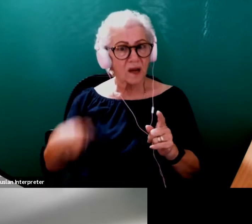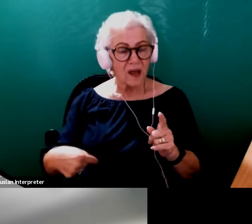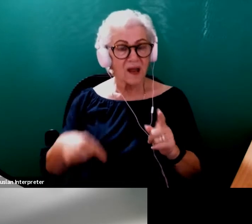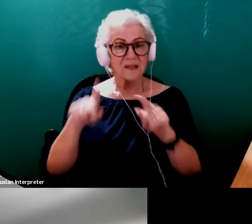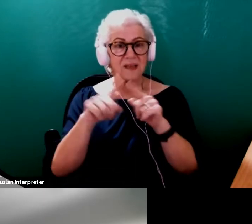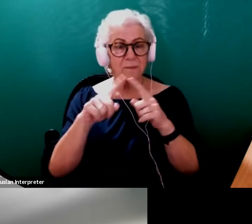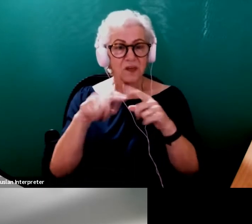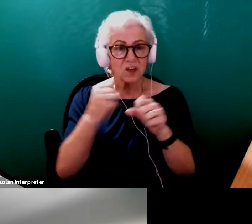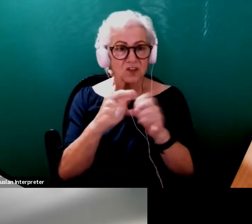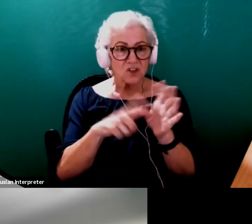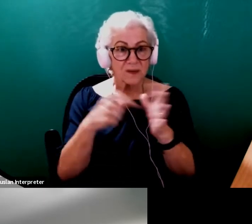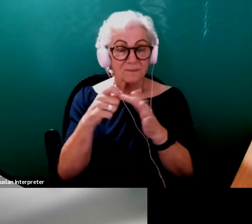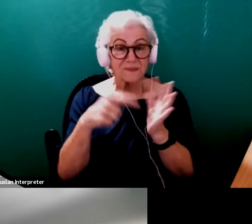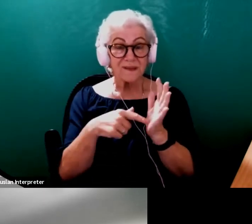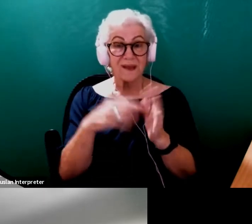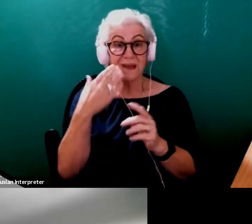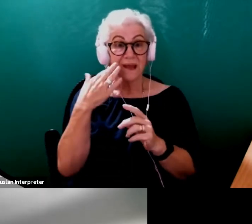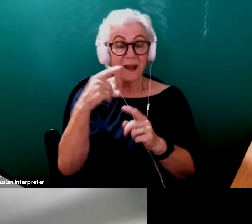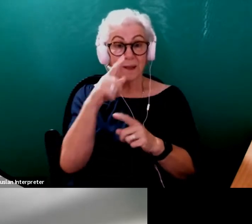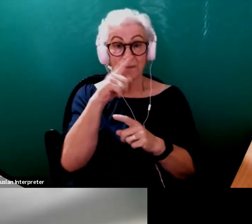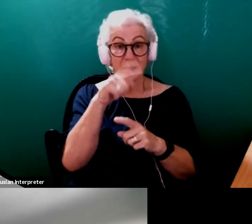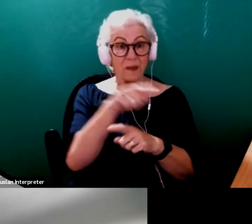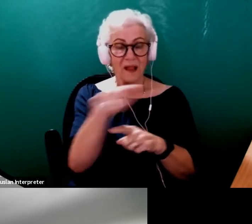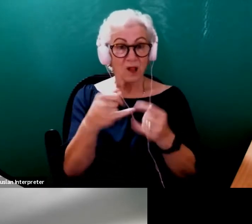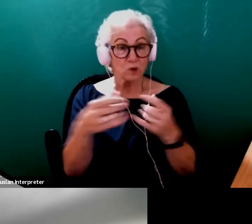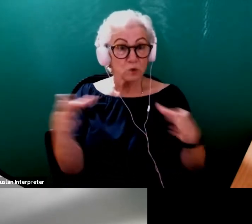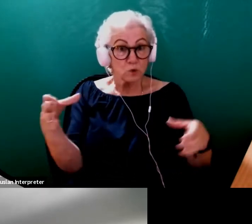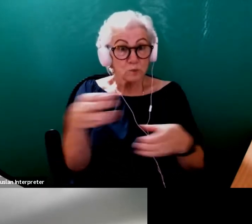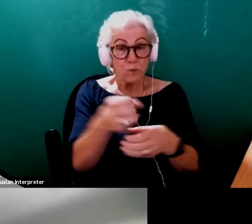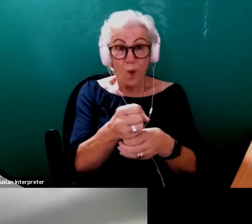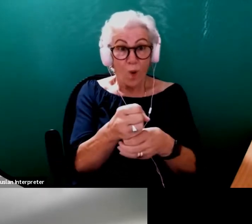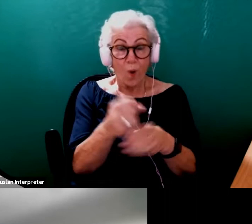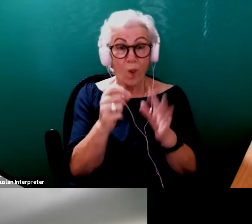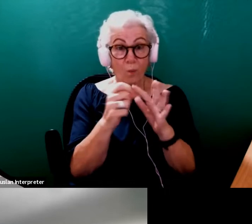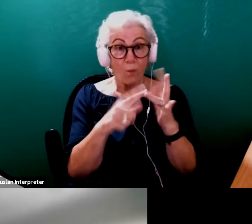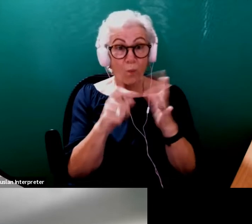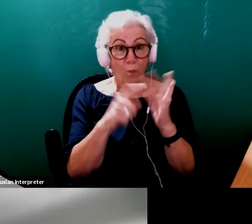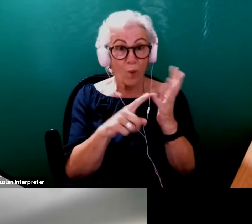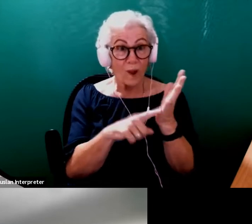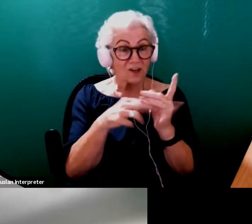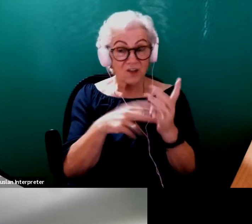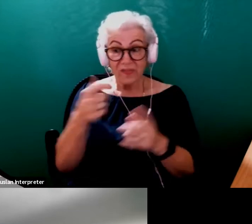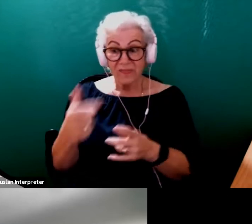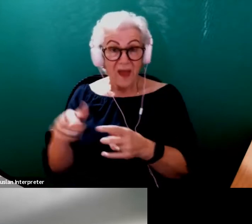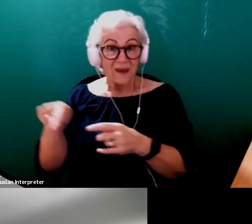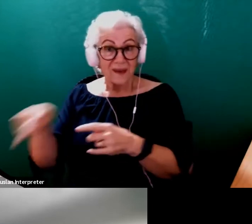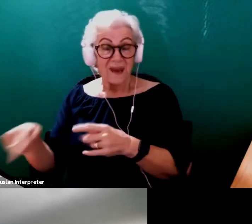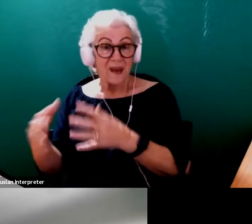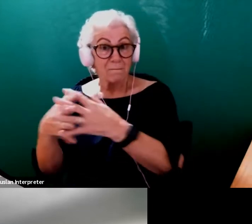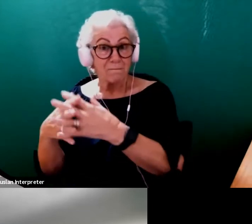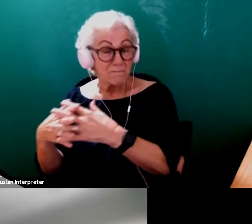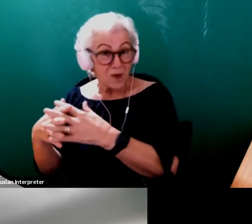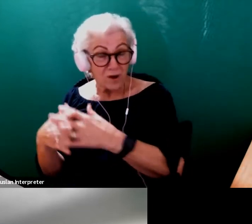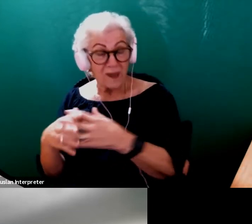which had, even though the population of Egypt was far smaller than the United States, had far more narcotic addicts than the United States. So